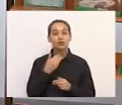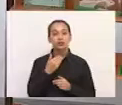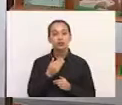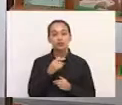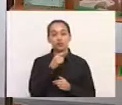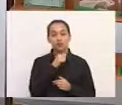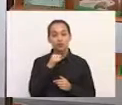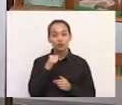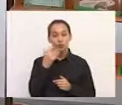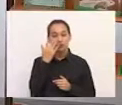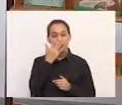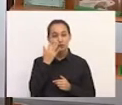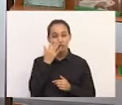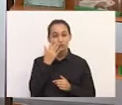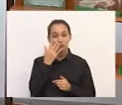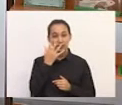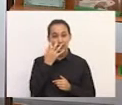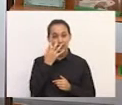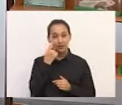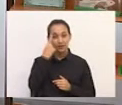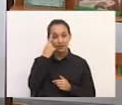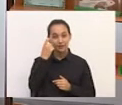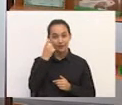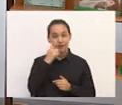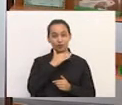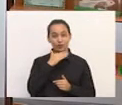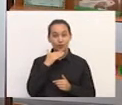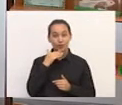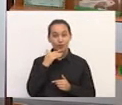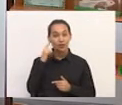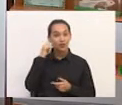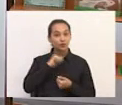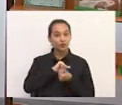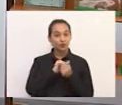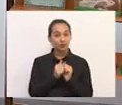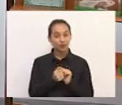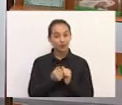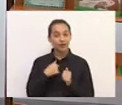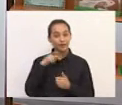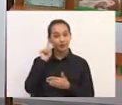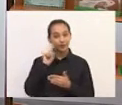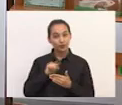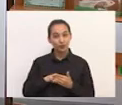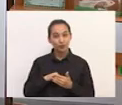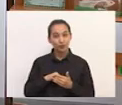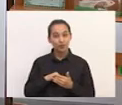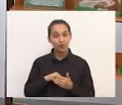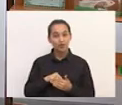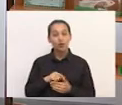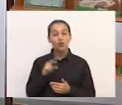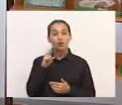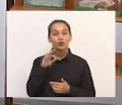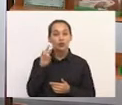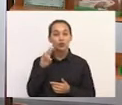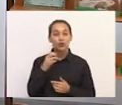ko'z o'ngingizda rasmli ma'lumotlar ko'proq saqlanib qolishiga umid qilamiz. Demak, dostonlarimiz